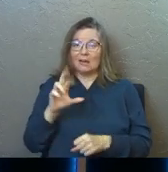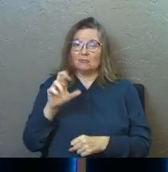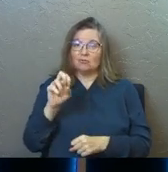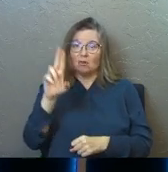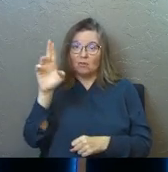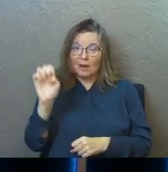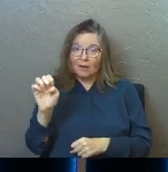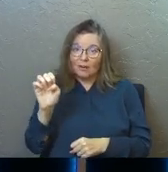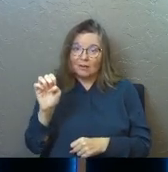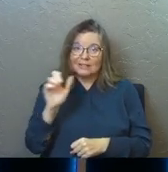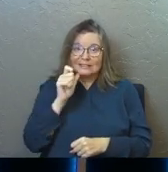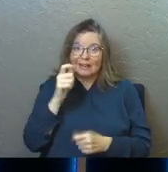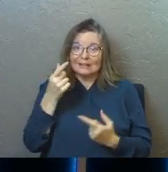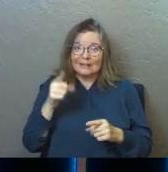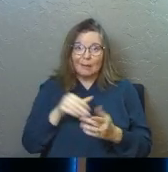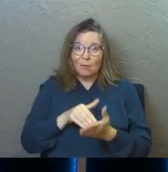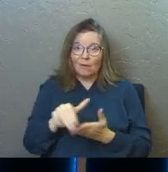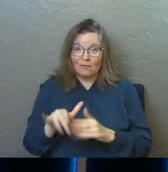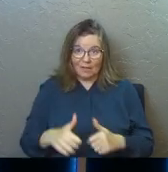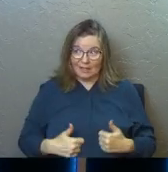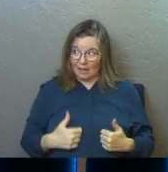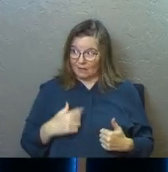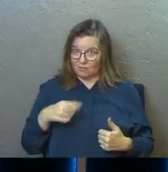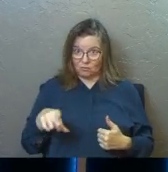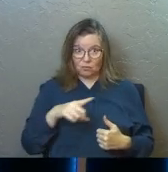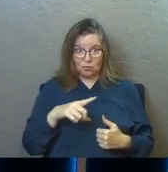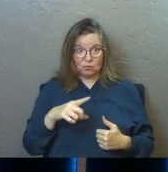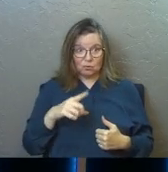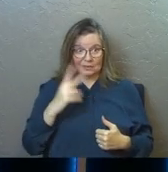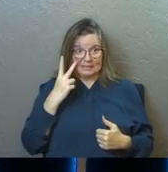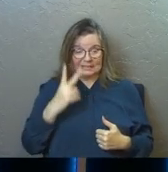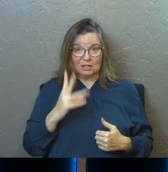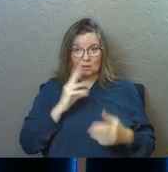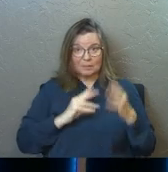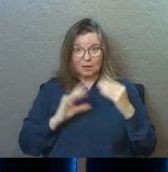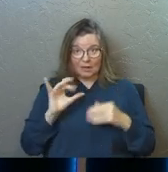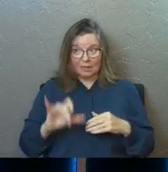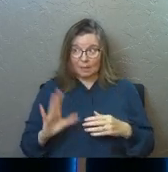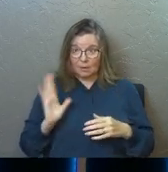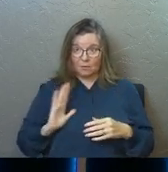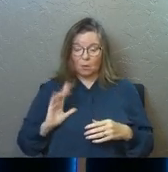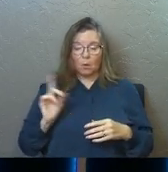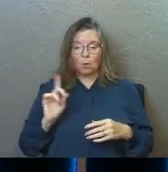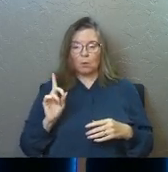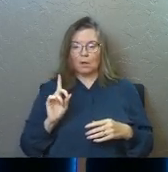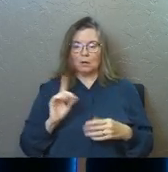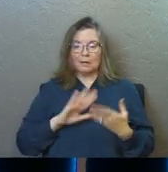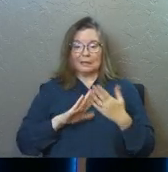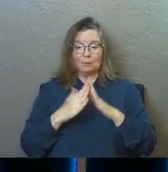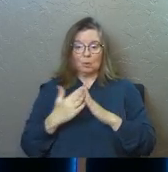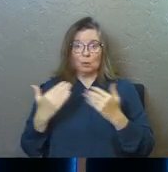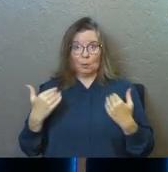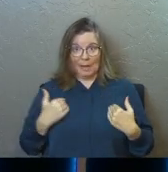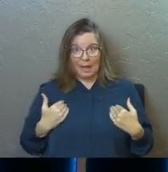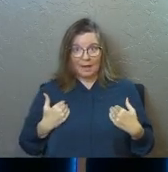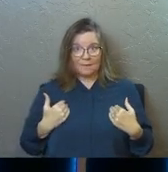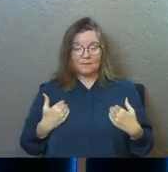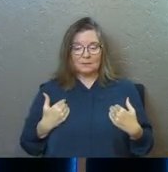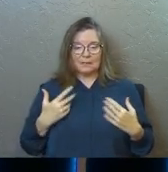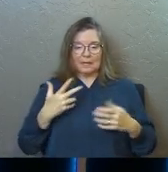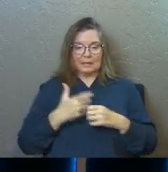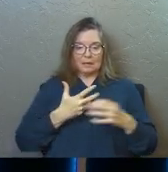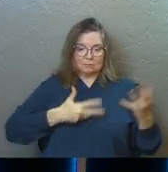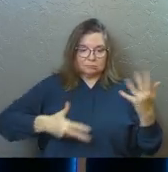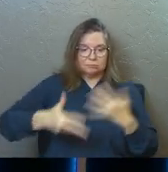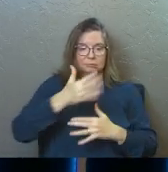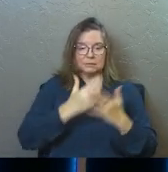rarity oftentimes in your life. Has anybody else ever seen, experienced that? Where this community that we have and getting